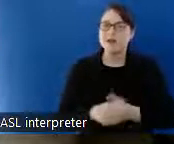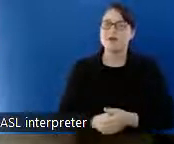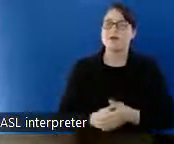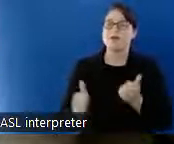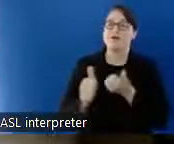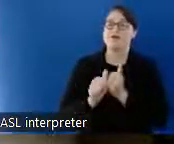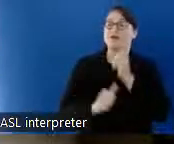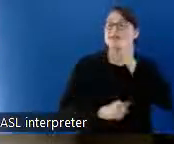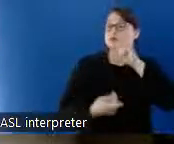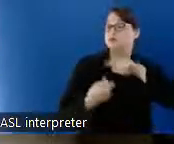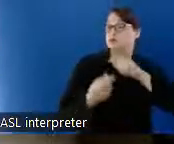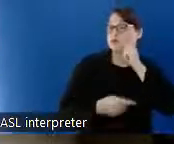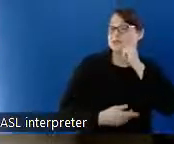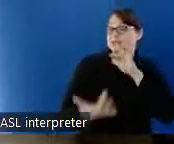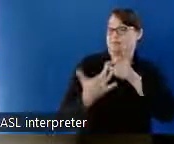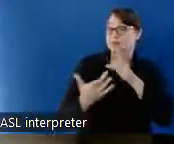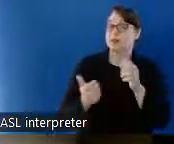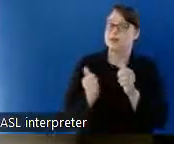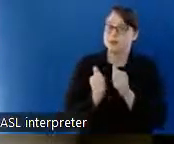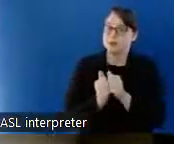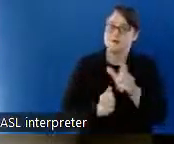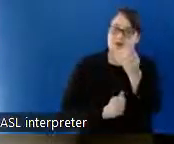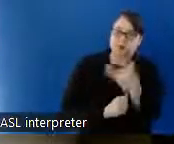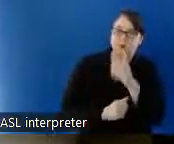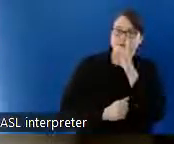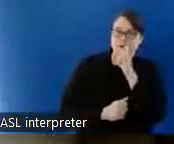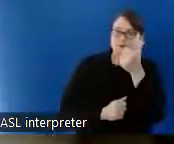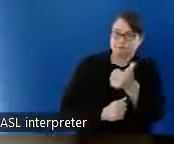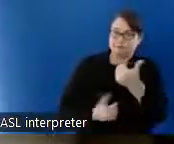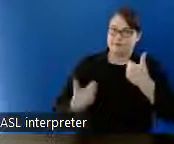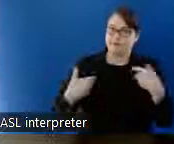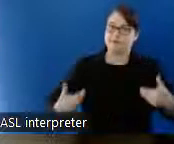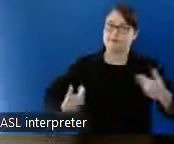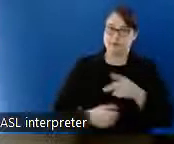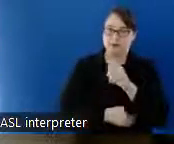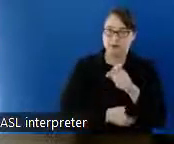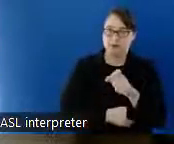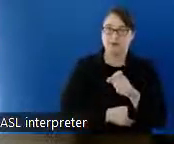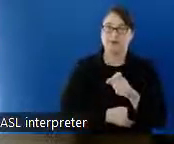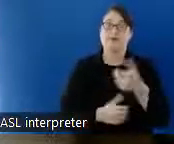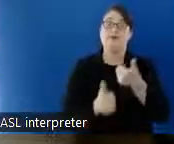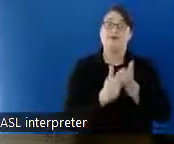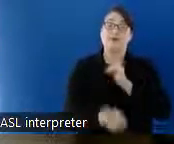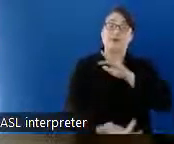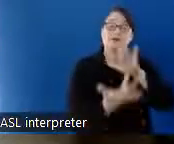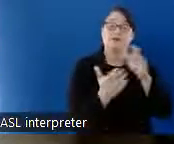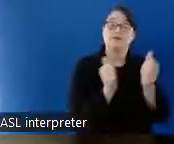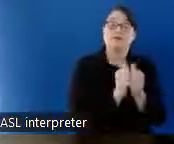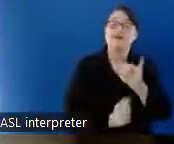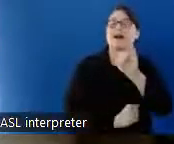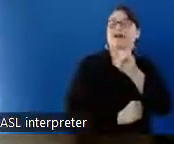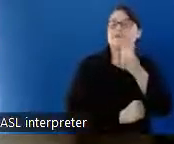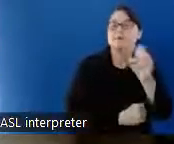close skin-to-skin contact with people with monkeypox, avoid contact with items used by someone with monkeypox, and wash your